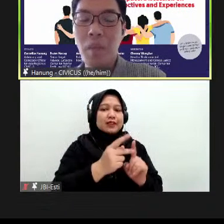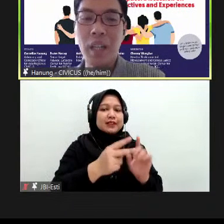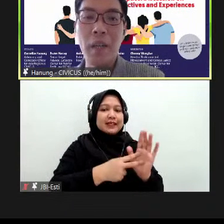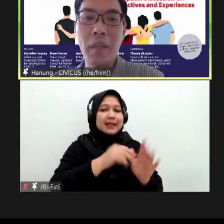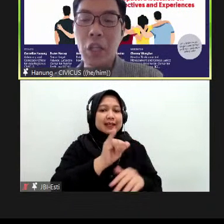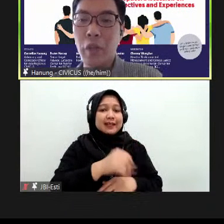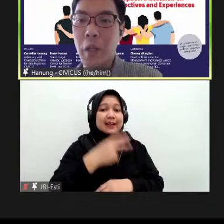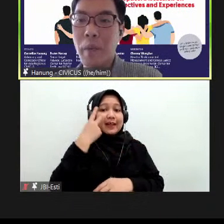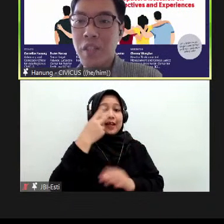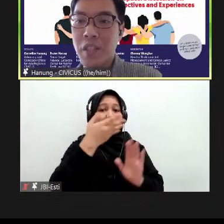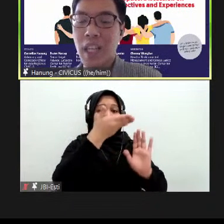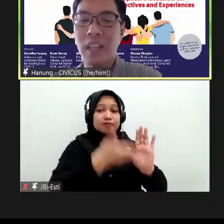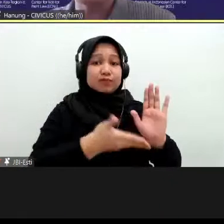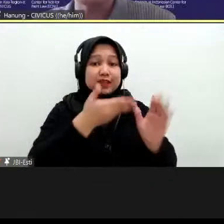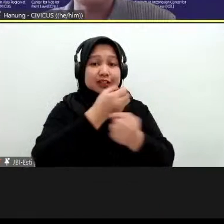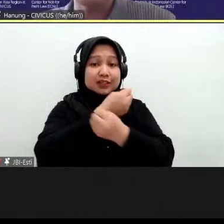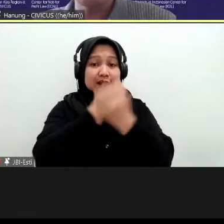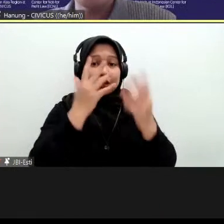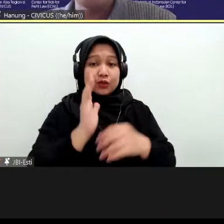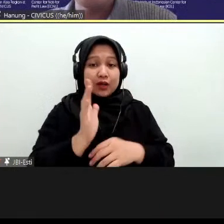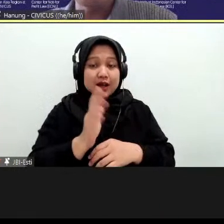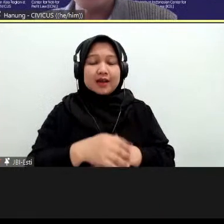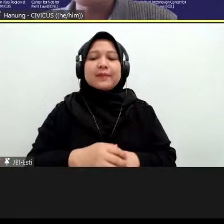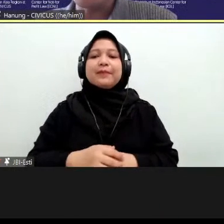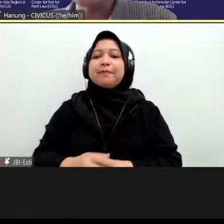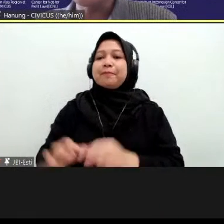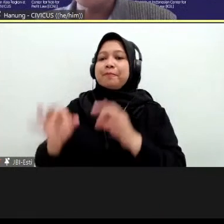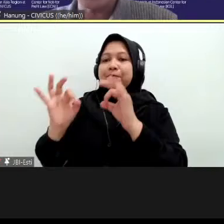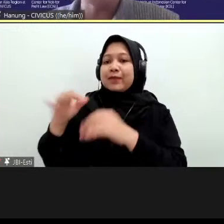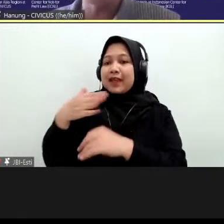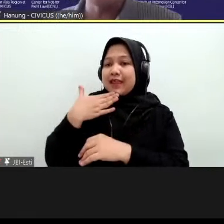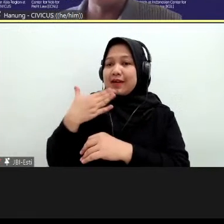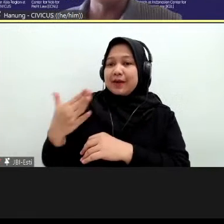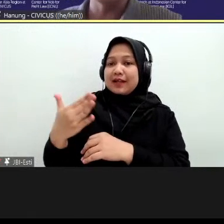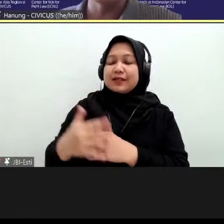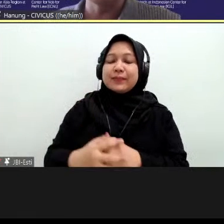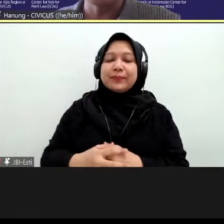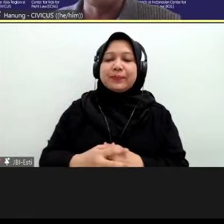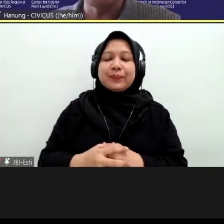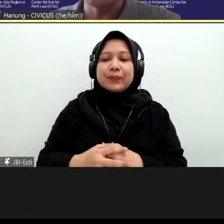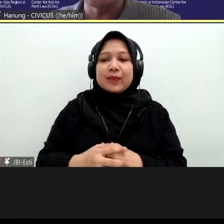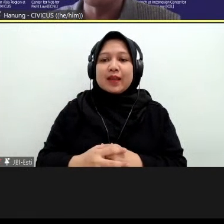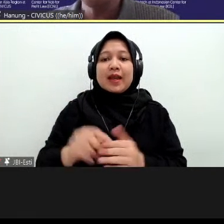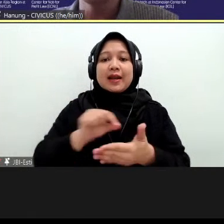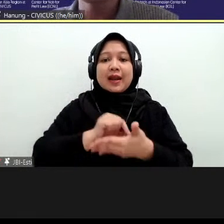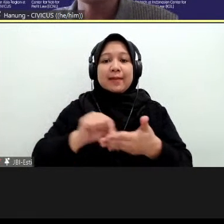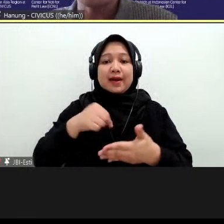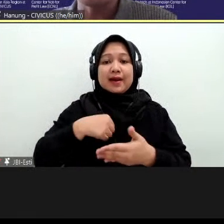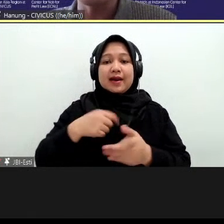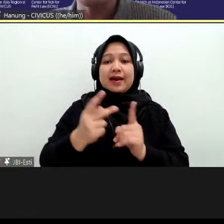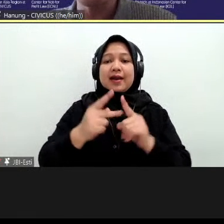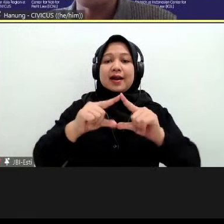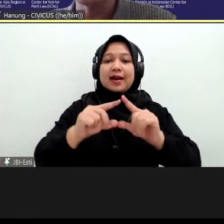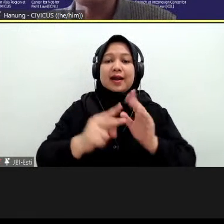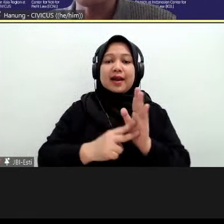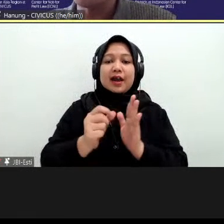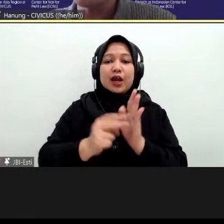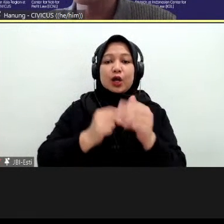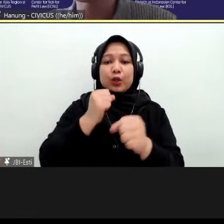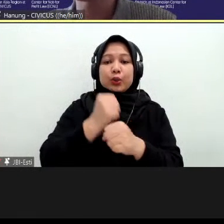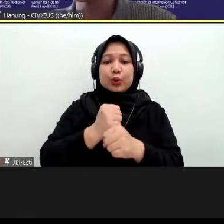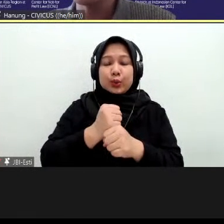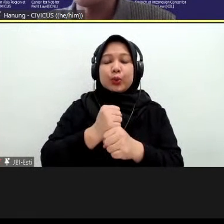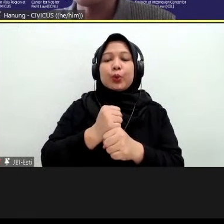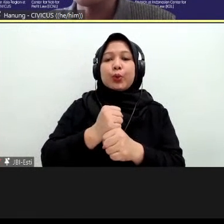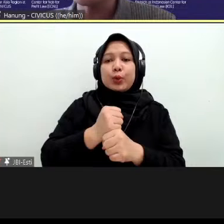Yes. Thank you very much. My name is Hanung. I am the Advocacy and Campaign Officer for Asia of